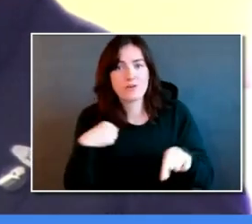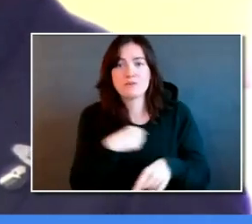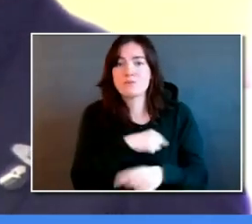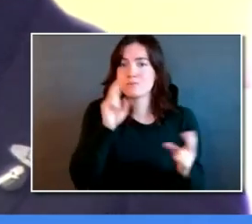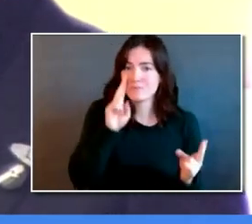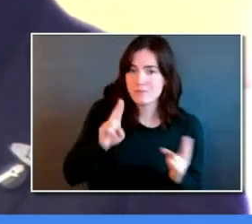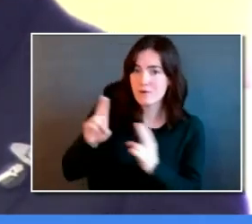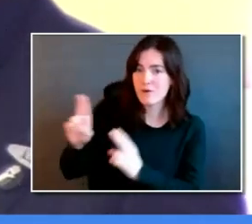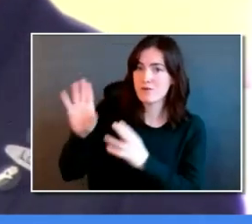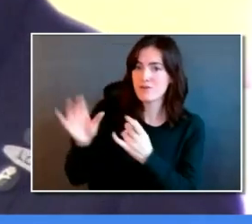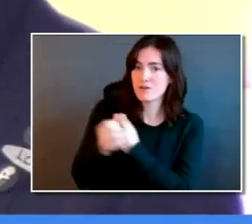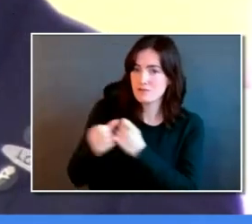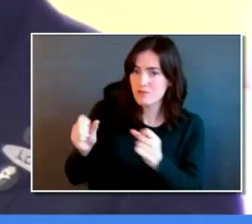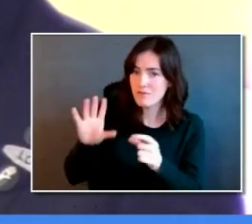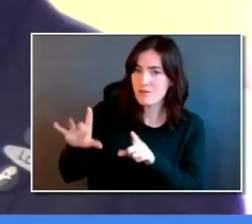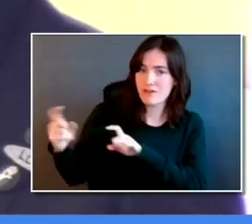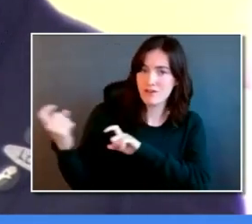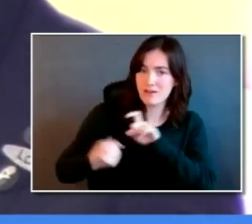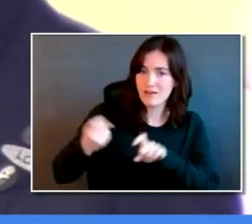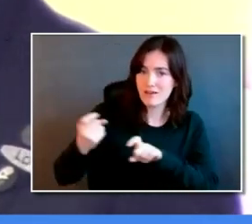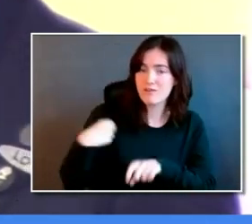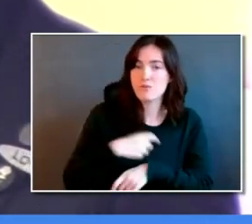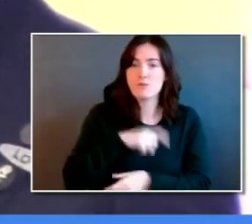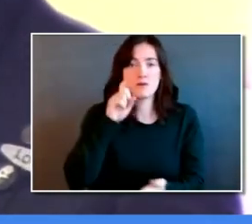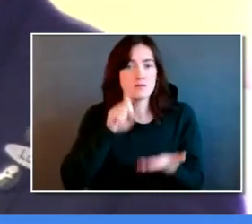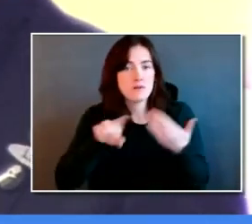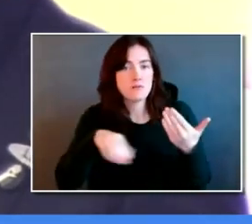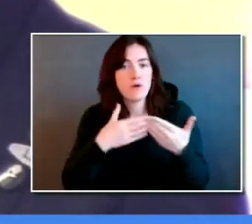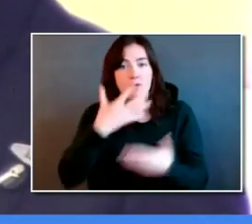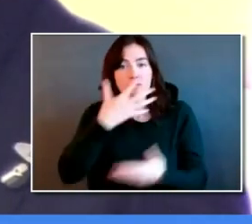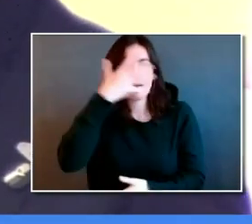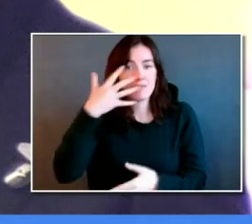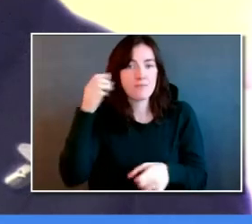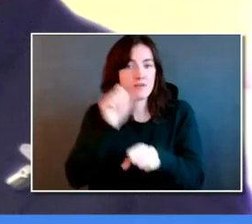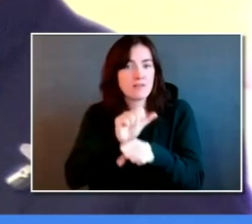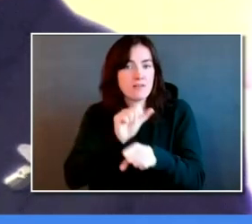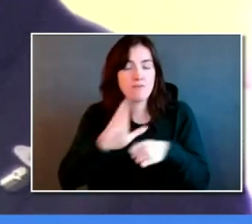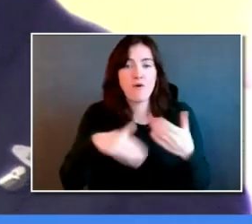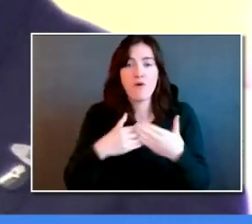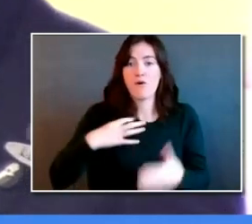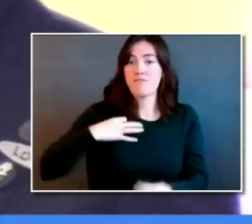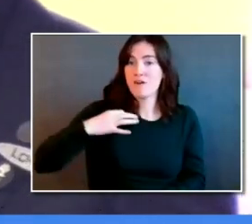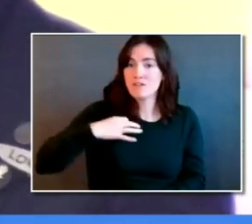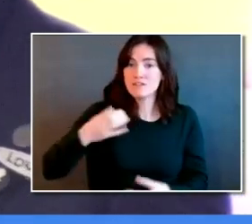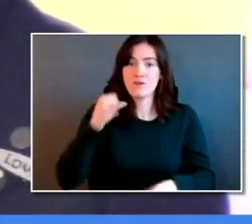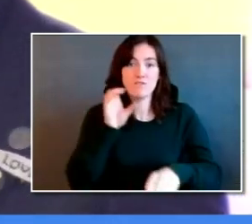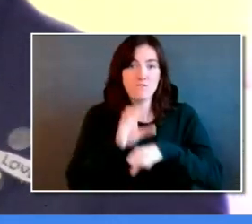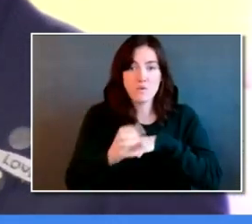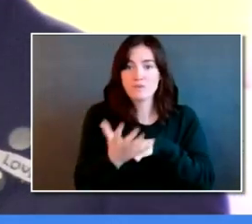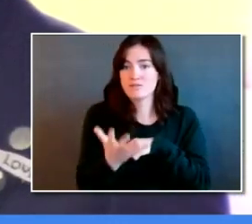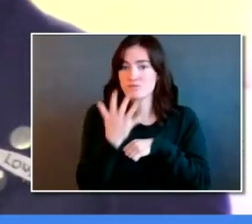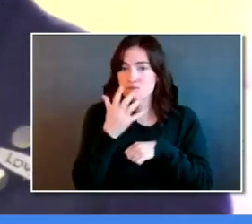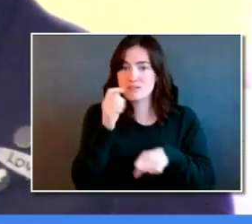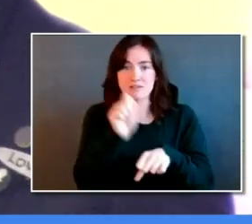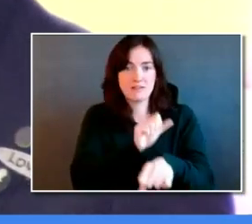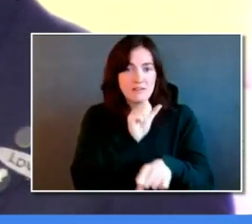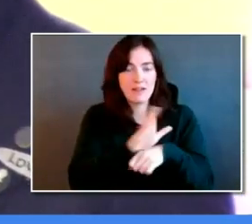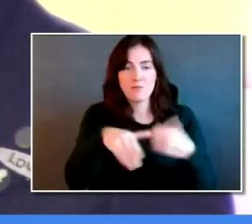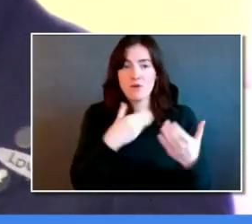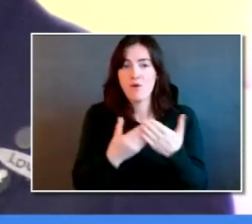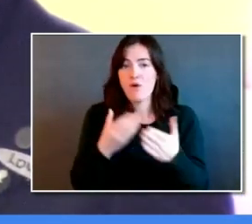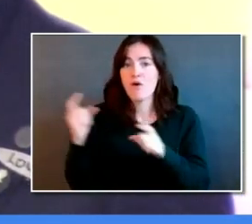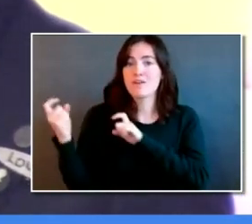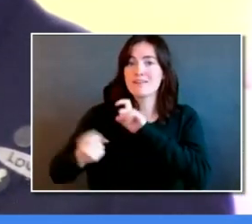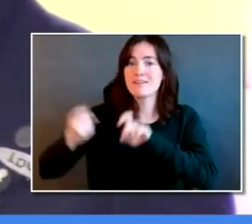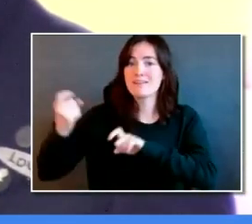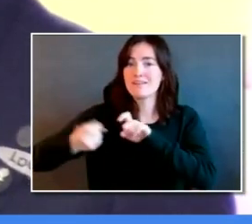We acknowledge all immigrant labor, we acknowledge all voluntary forced prison labor, and the contributions built to maintain this